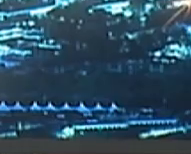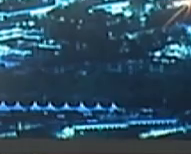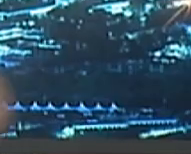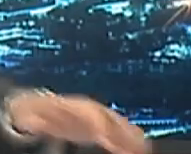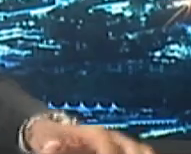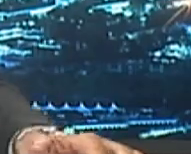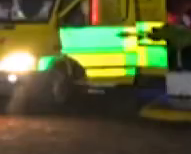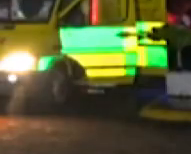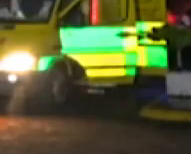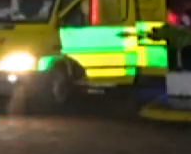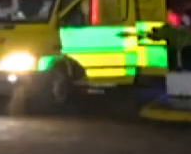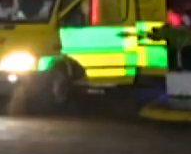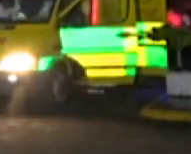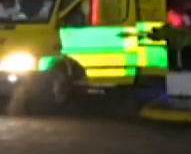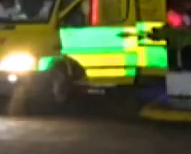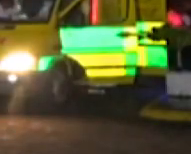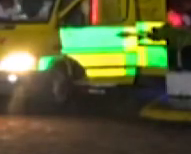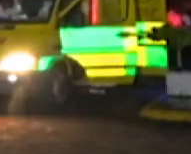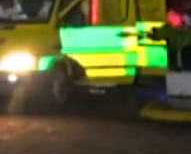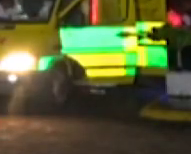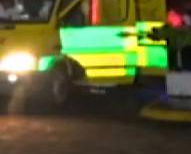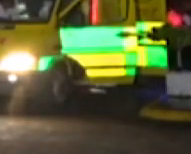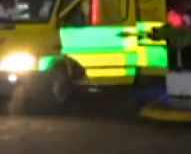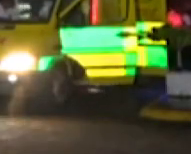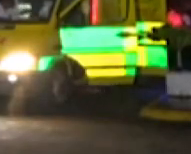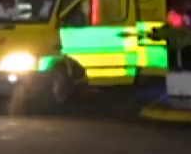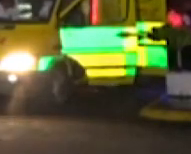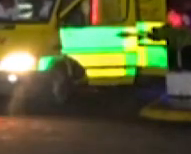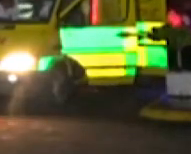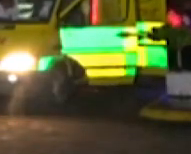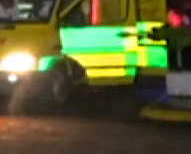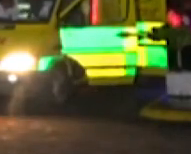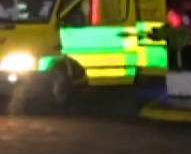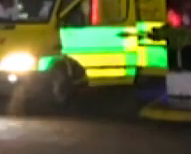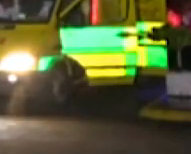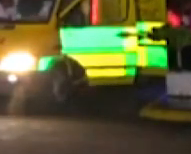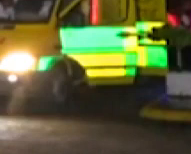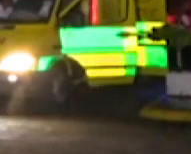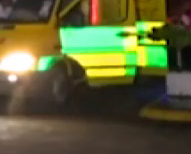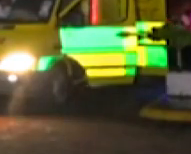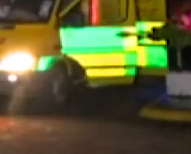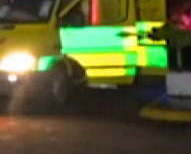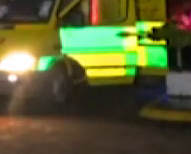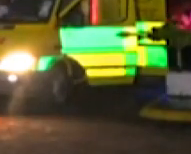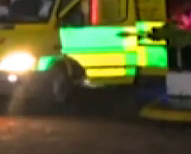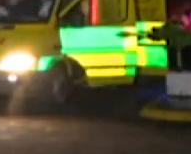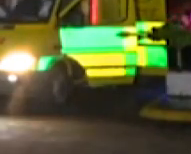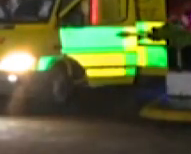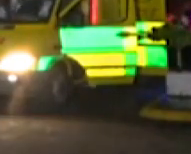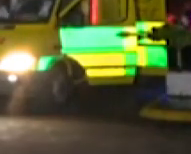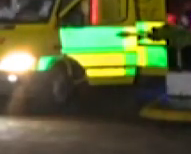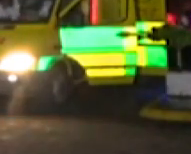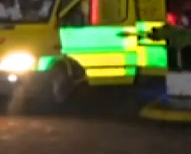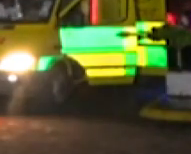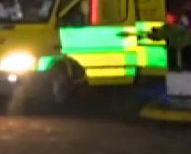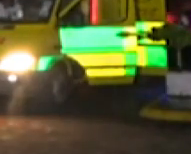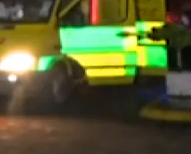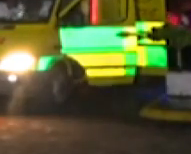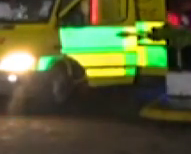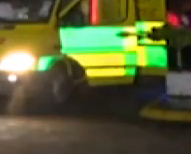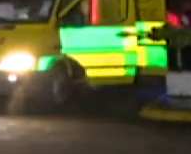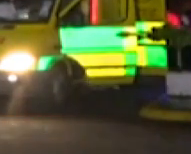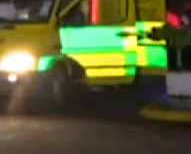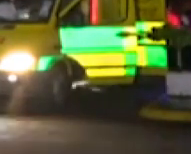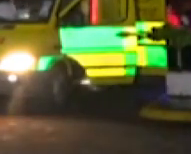We want to take you to Mombasa County live. We have live images of the fire blazing at the Mombasa Hospital, one